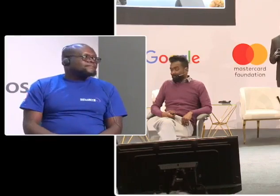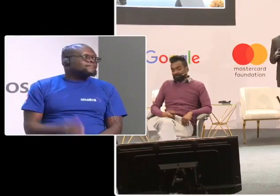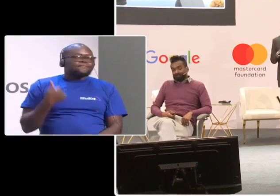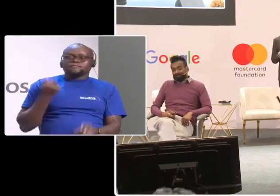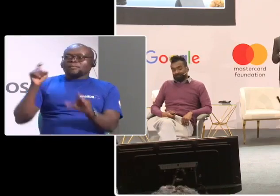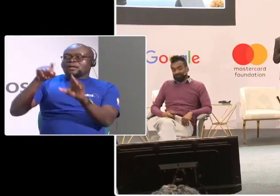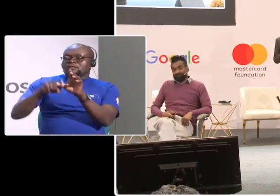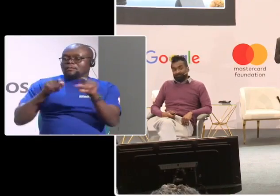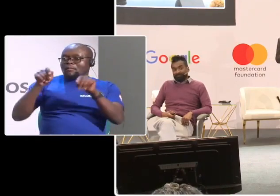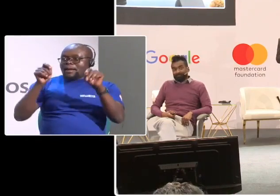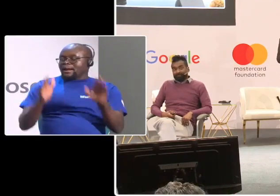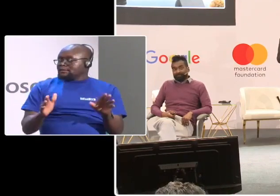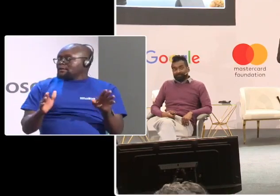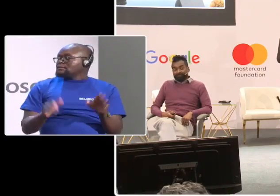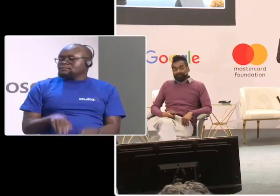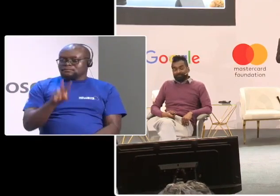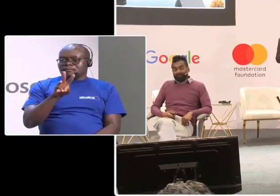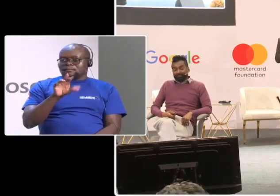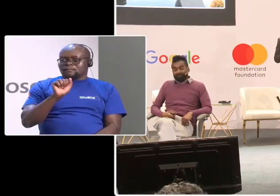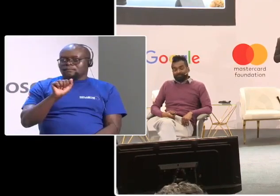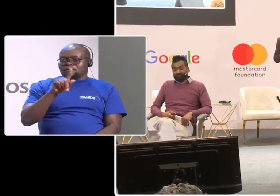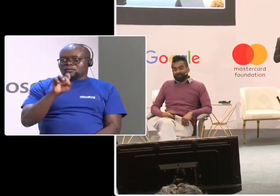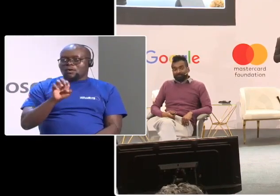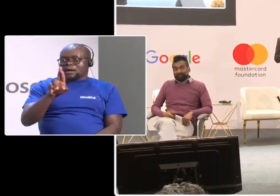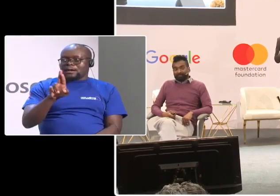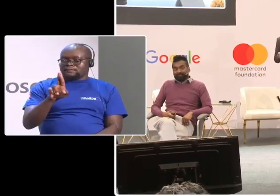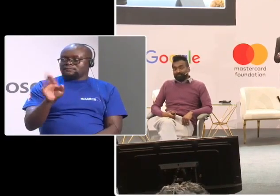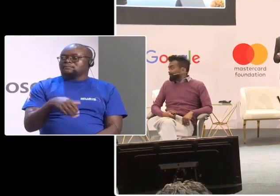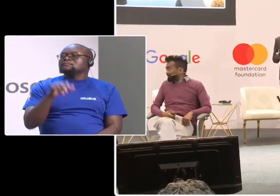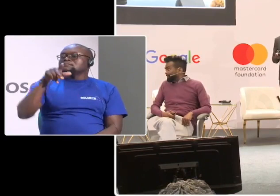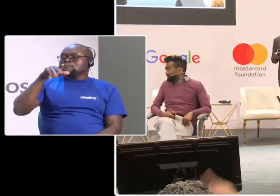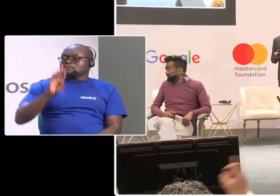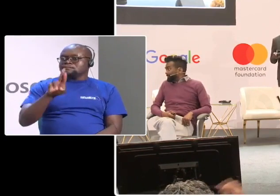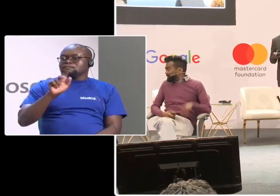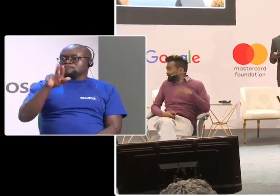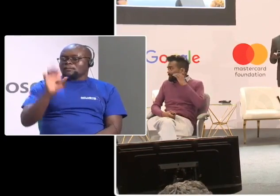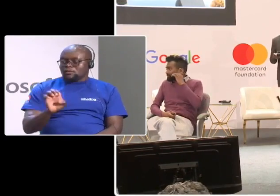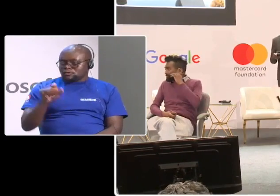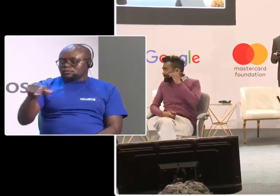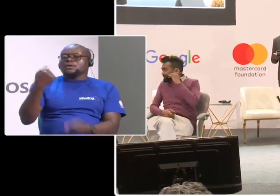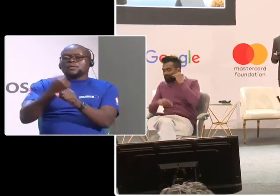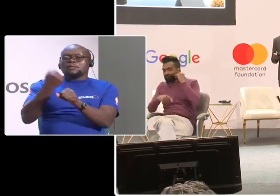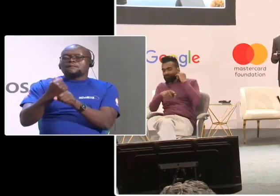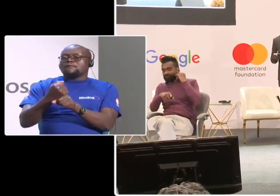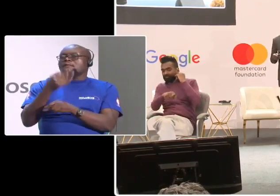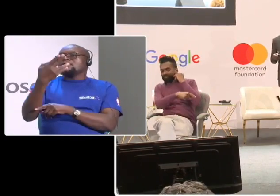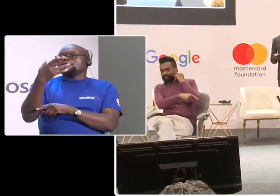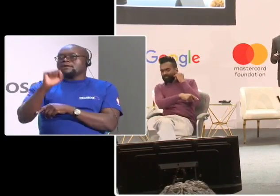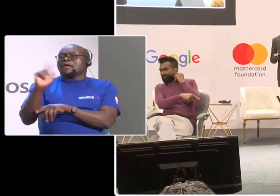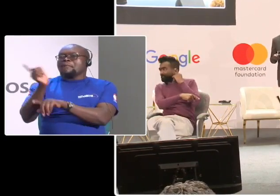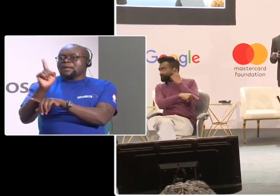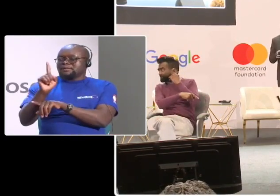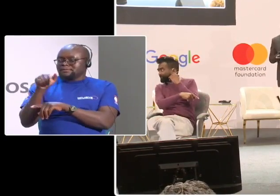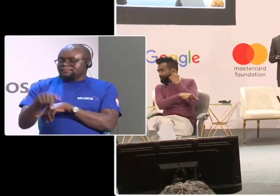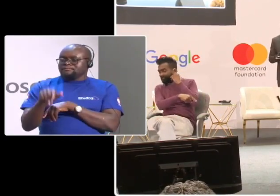We're joined by moderator Walker Bruce. So this panel will run for the next 45 minutes, and Rama